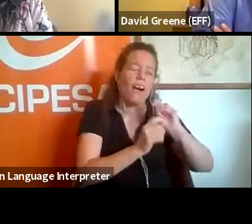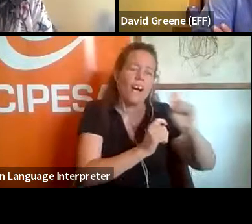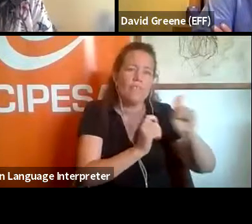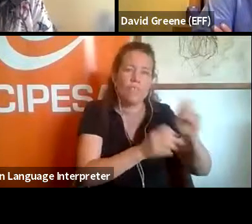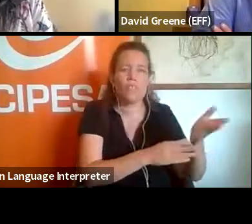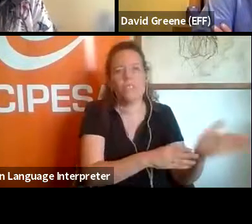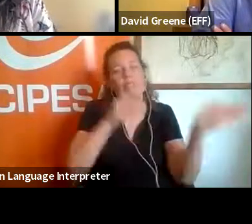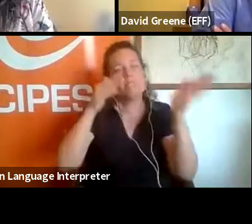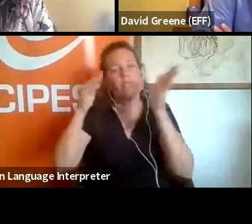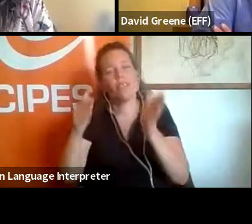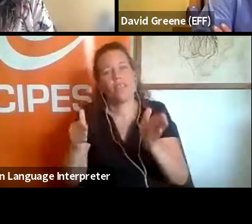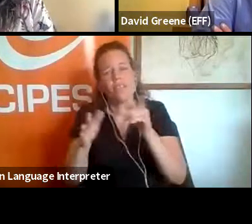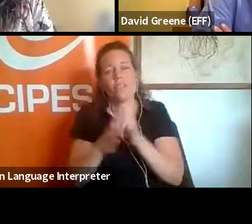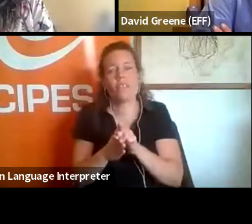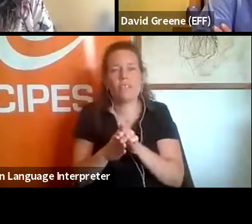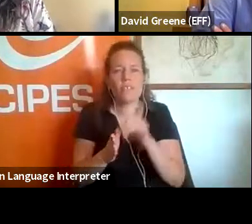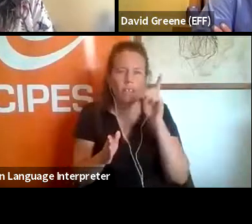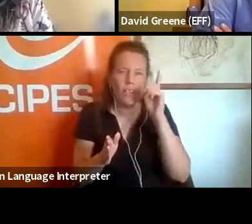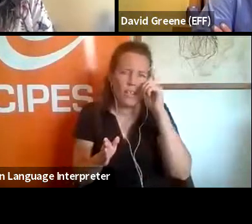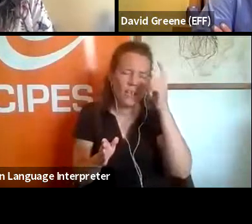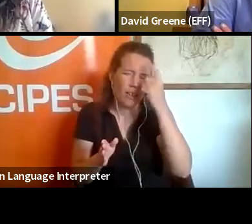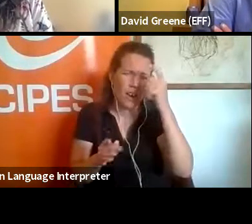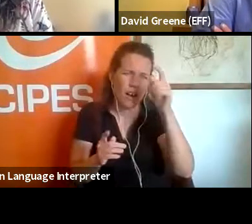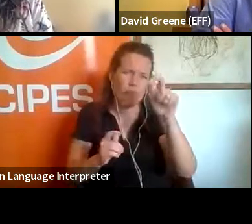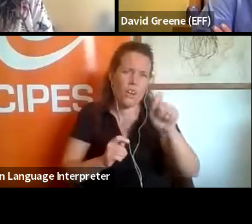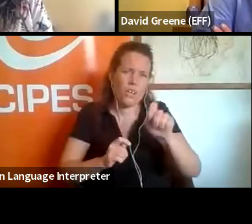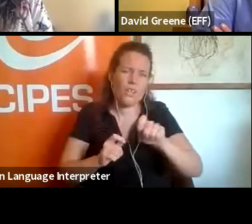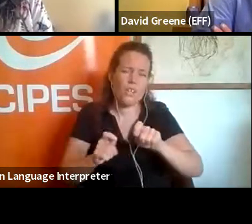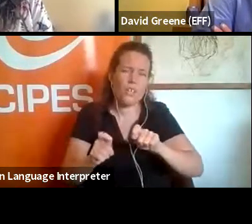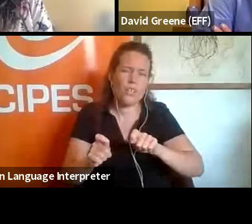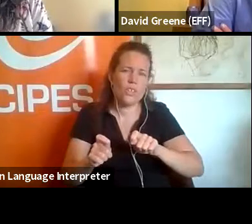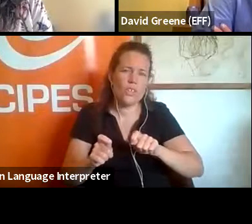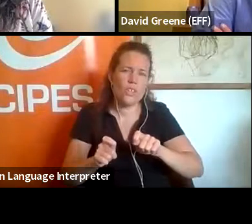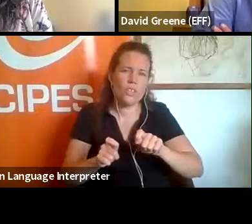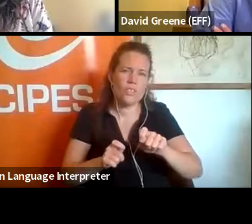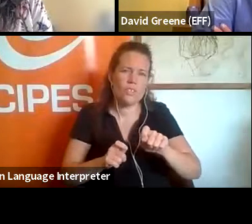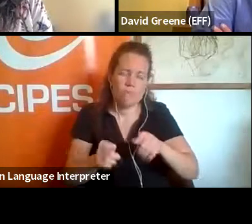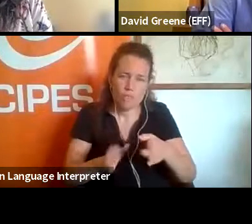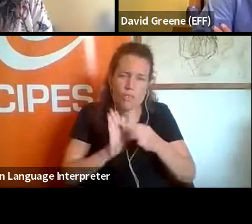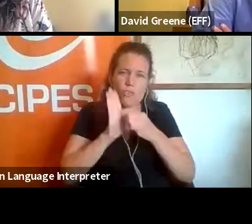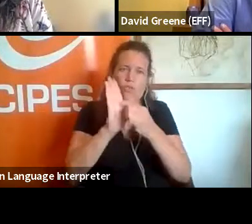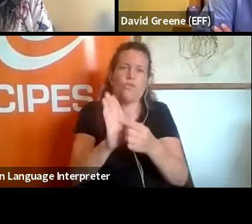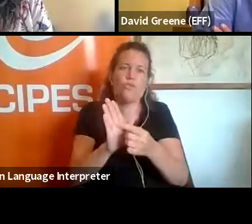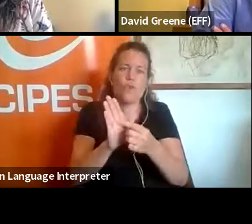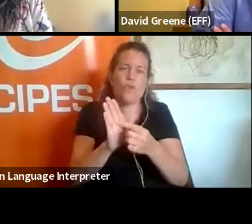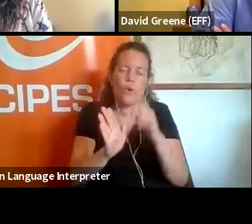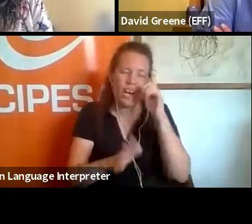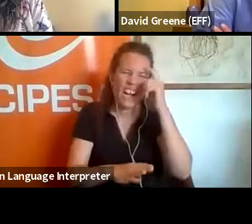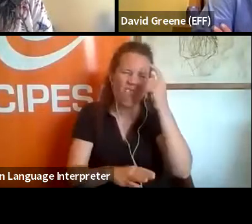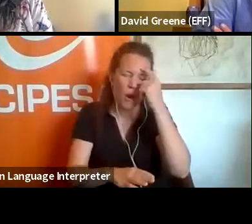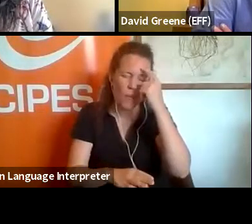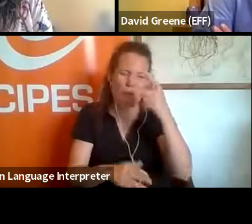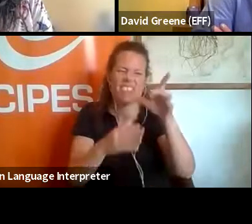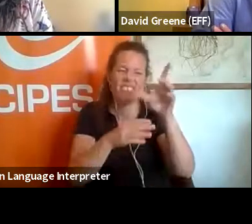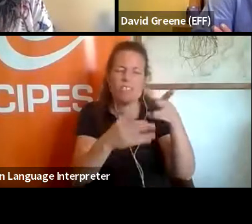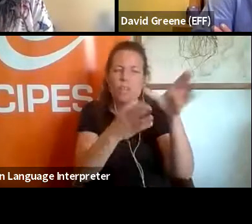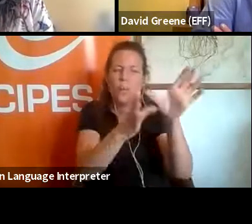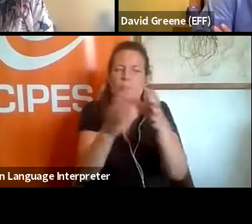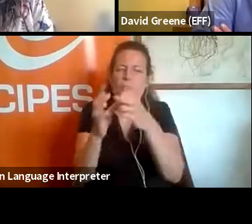for the governments. And the purpose of the toolkit is to show them how the recommendations can be used when